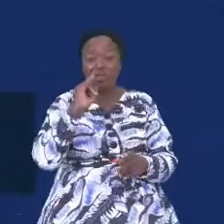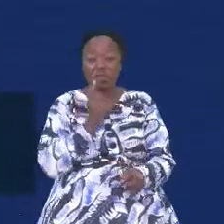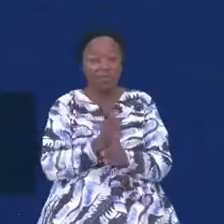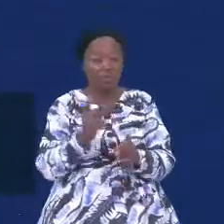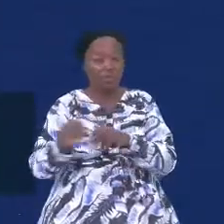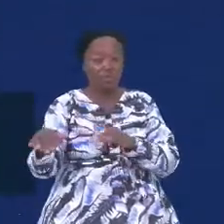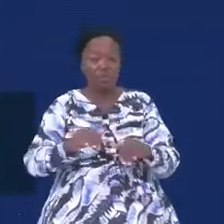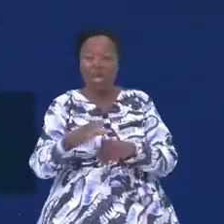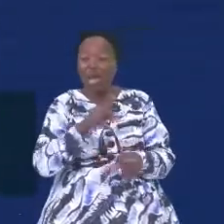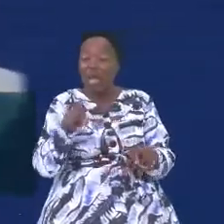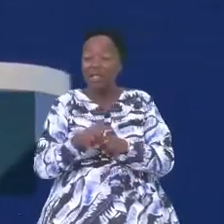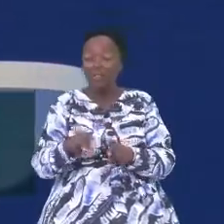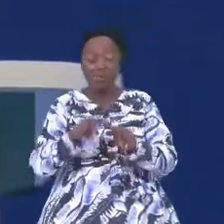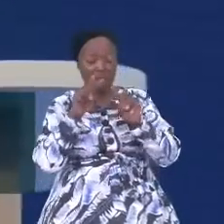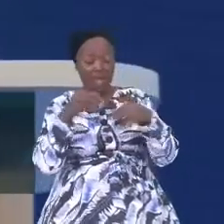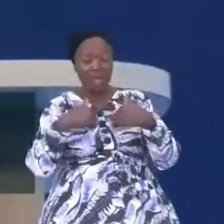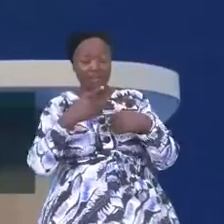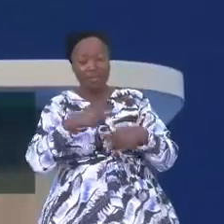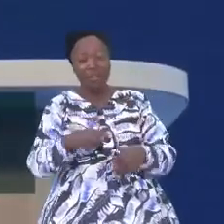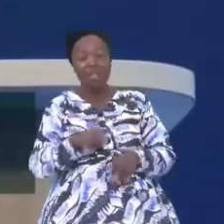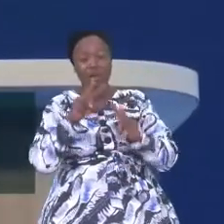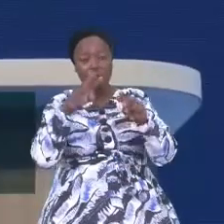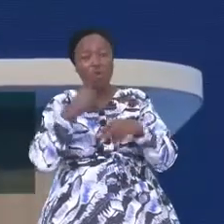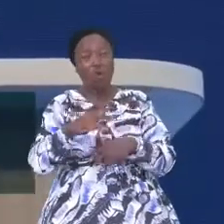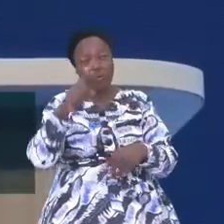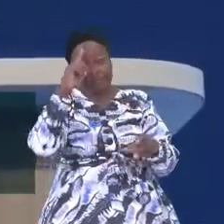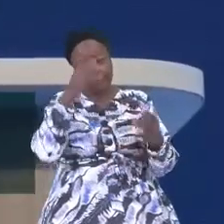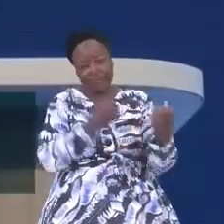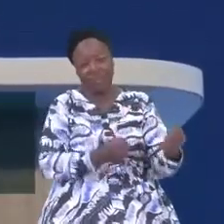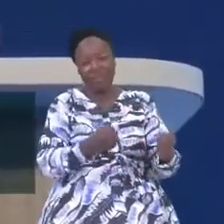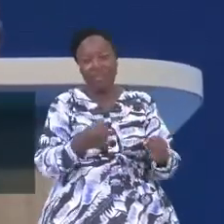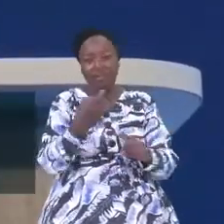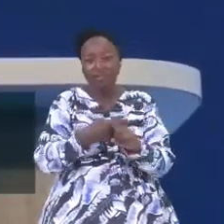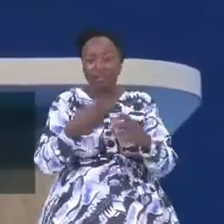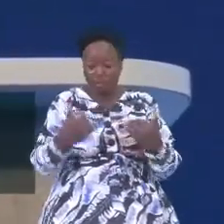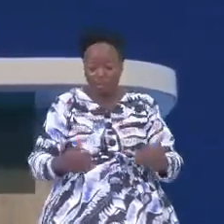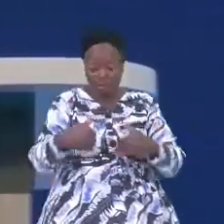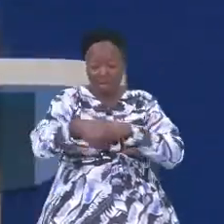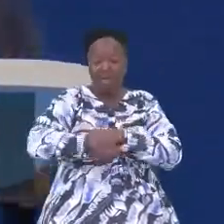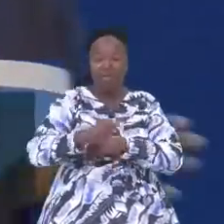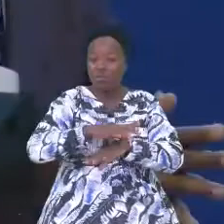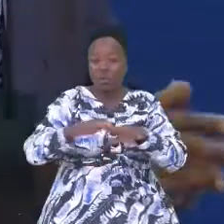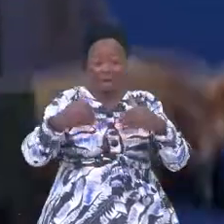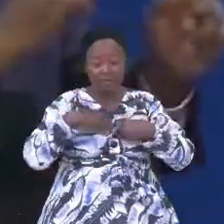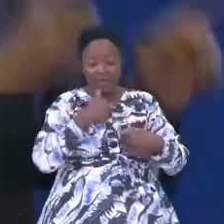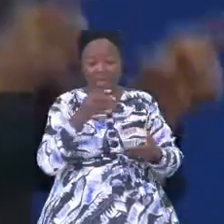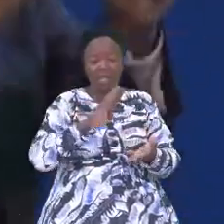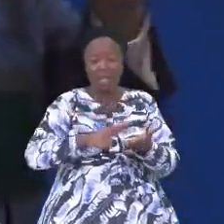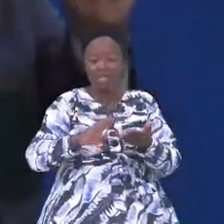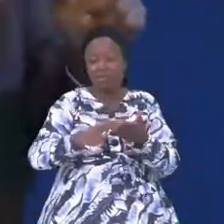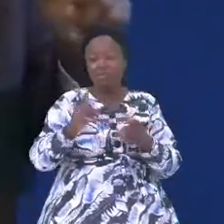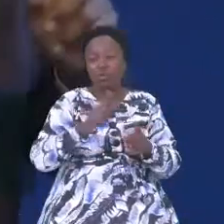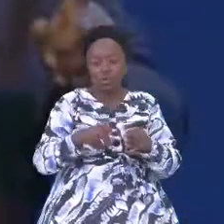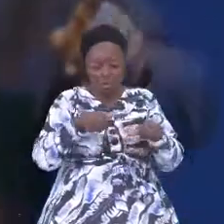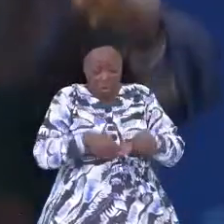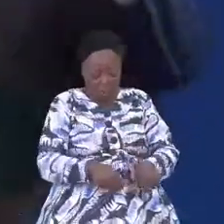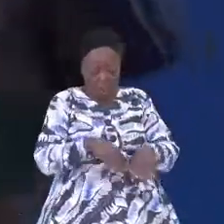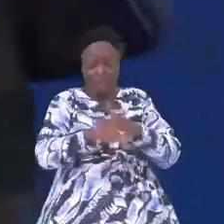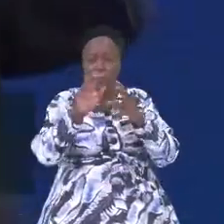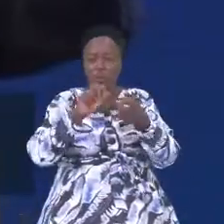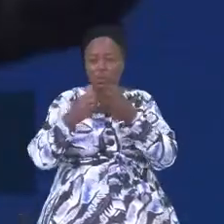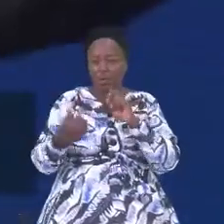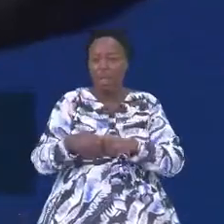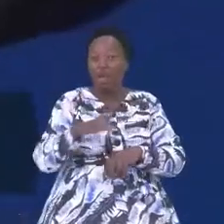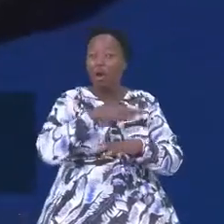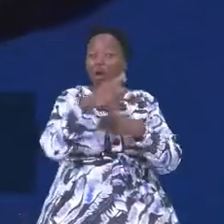the look of faith from tonight, you don't have any excuse to remain in your problem. All